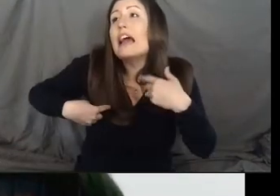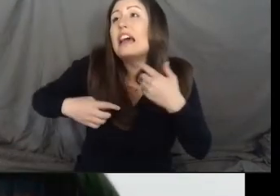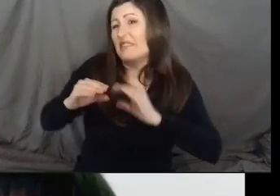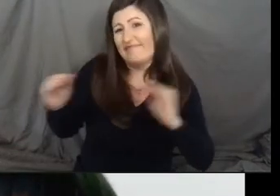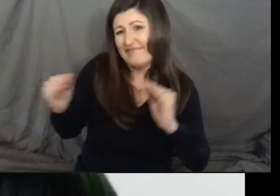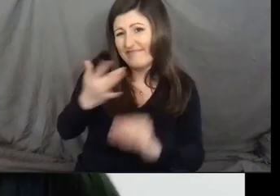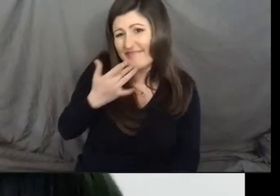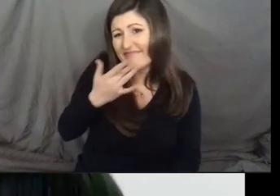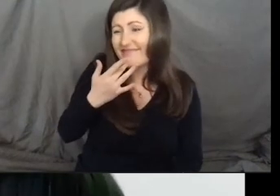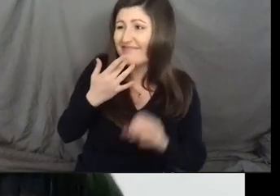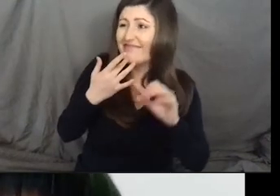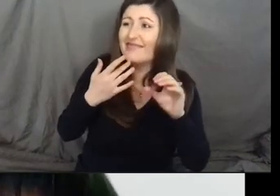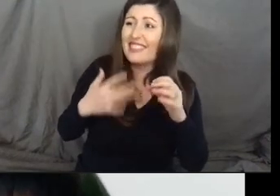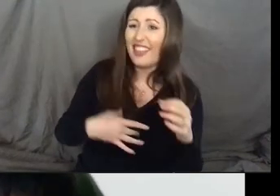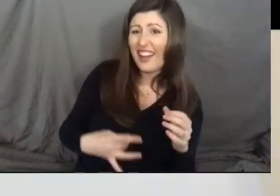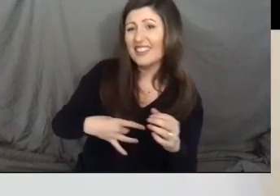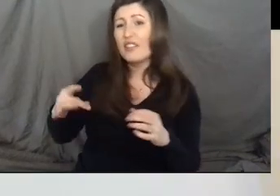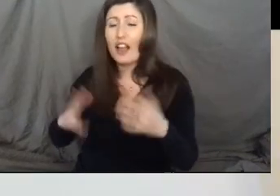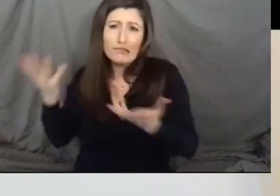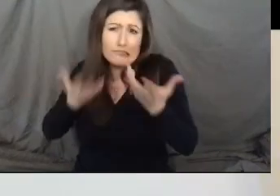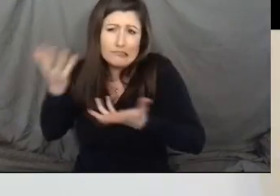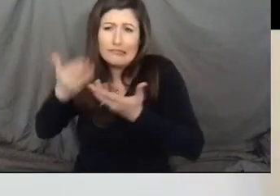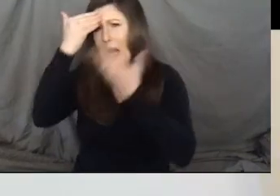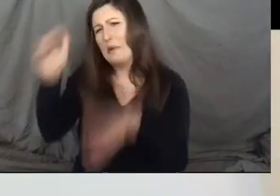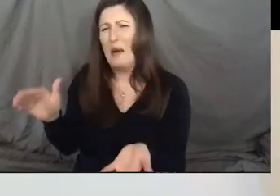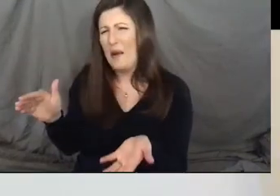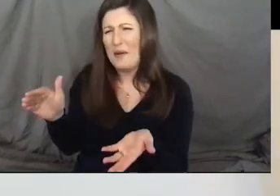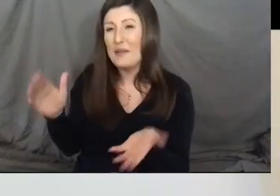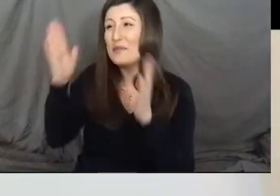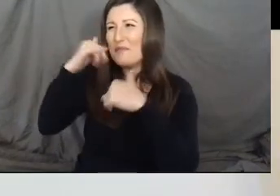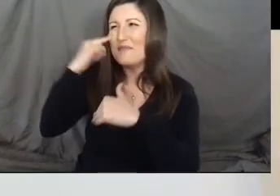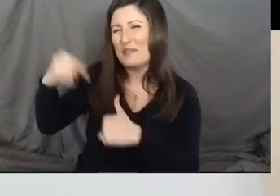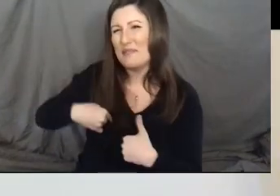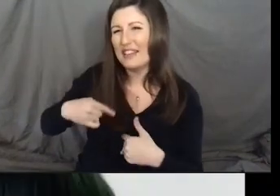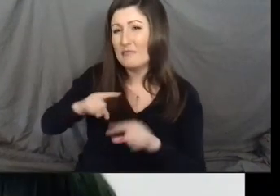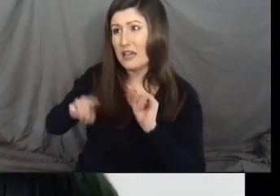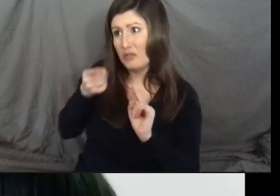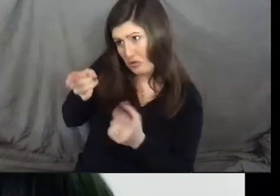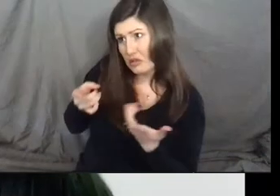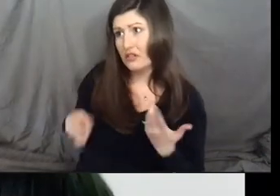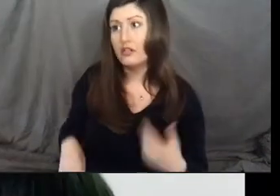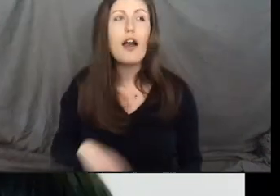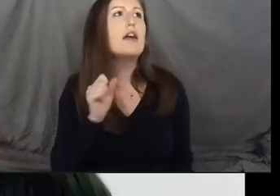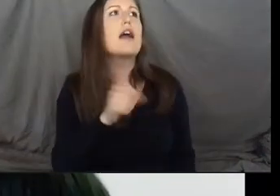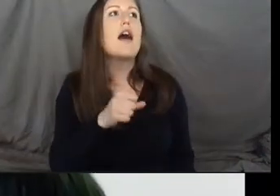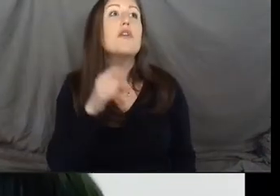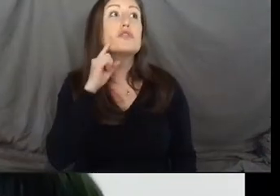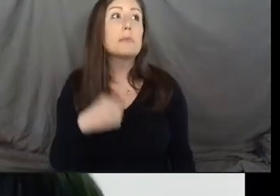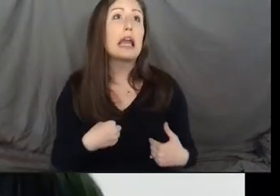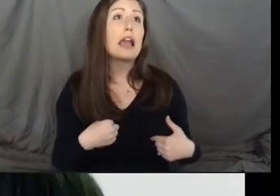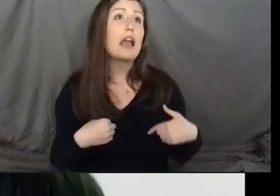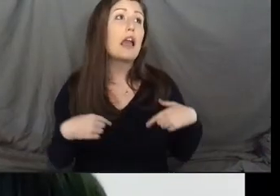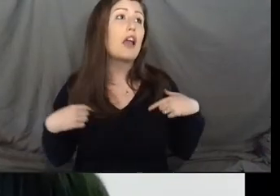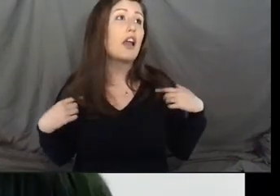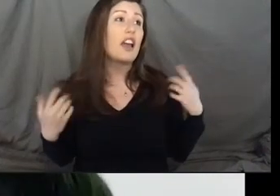dislike pizza or pineapple on pizza. I don't know. It's kind of weird for me, but how about you? Yeah, for me,